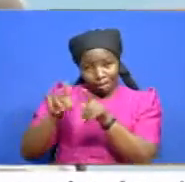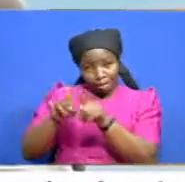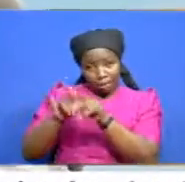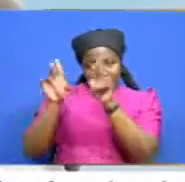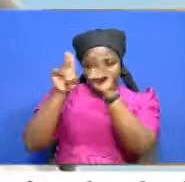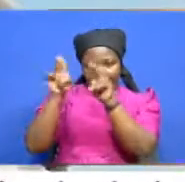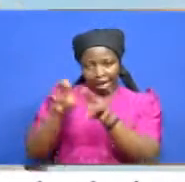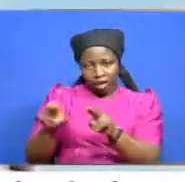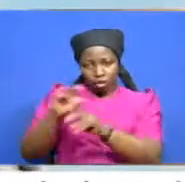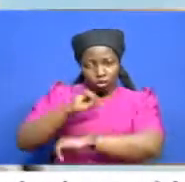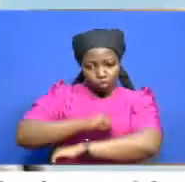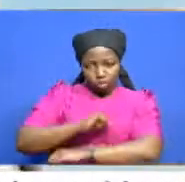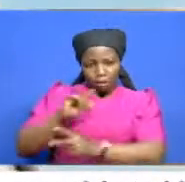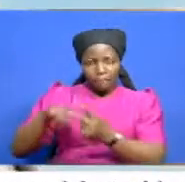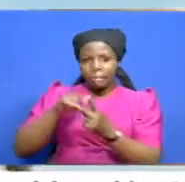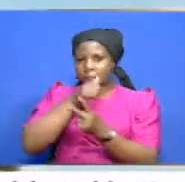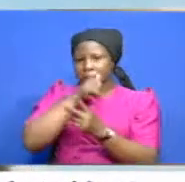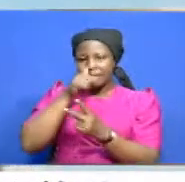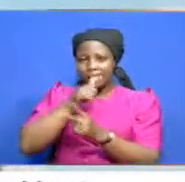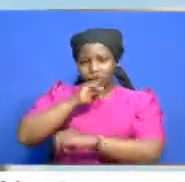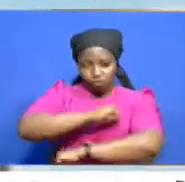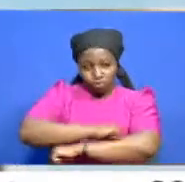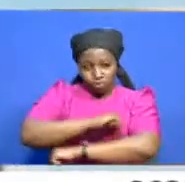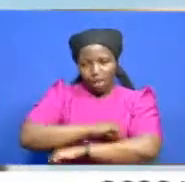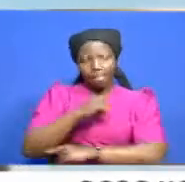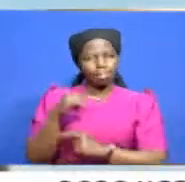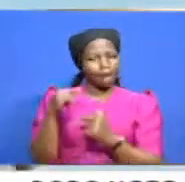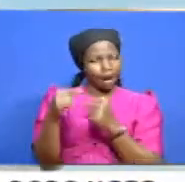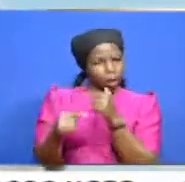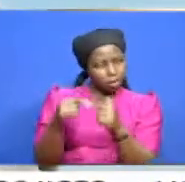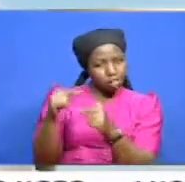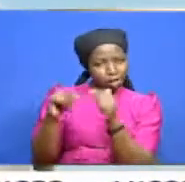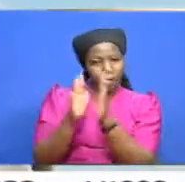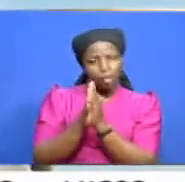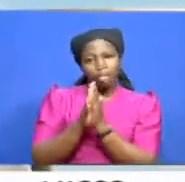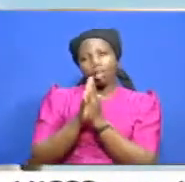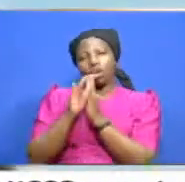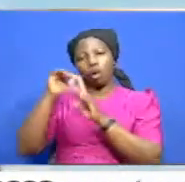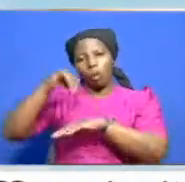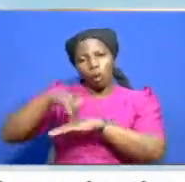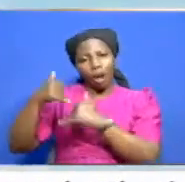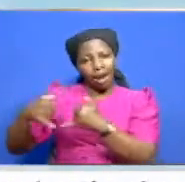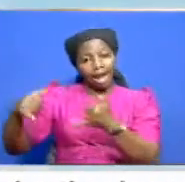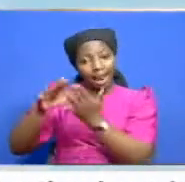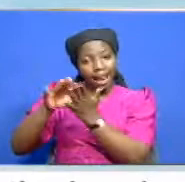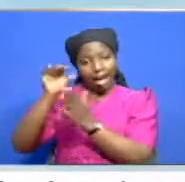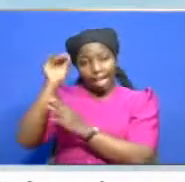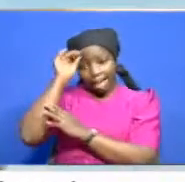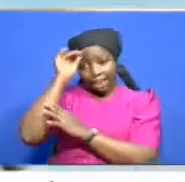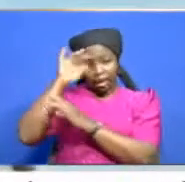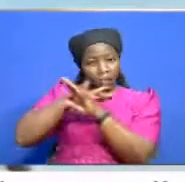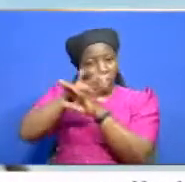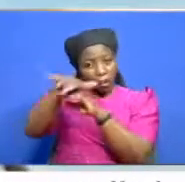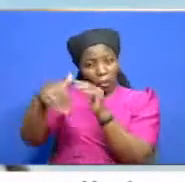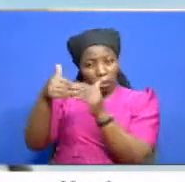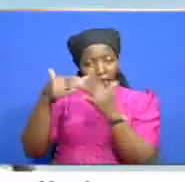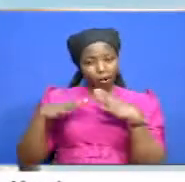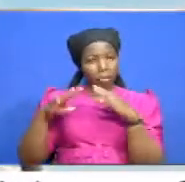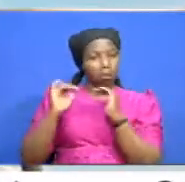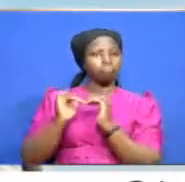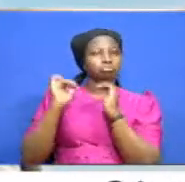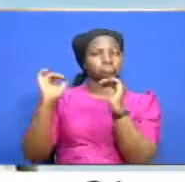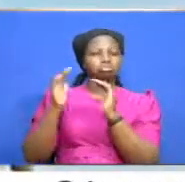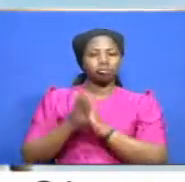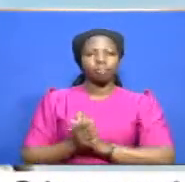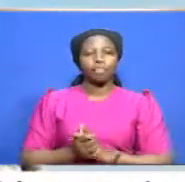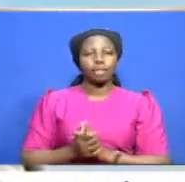schools, as much as they are endowed, they are carrying out their online learning and so on. Everybody is equal in this. And therefore,